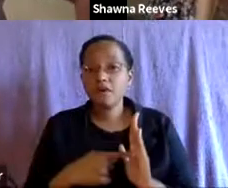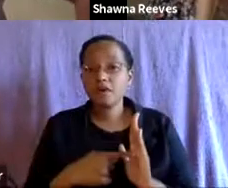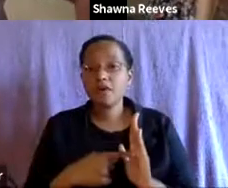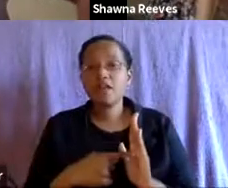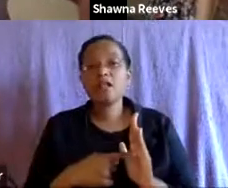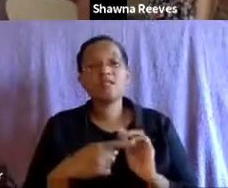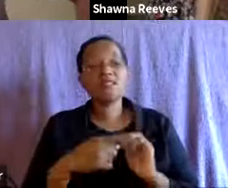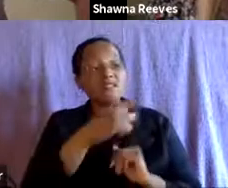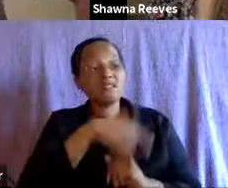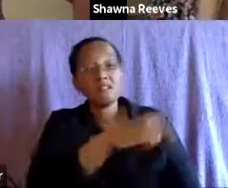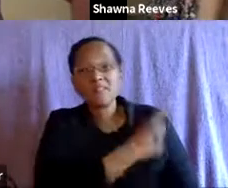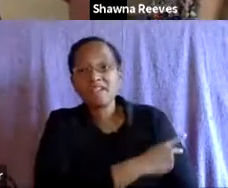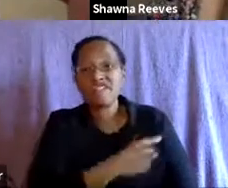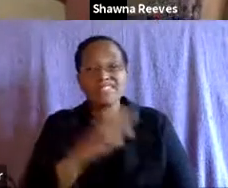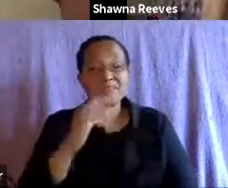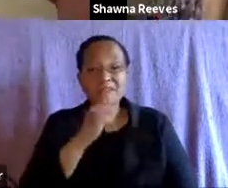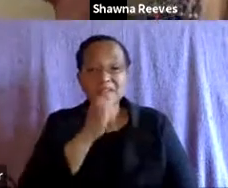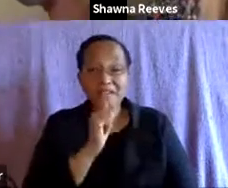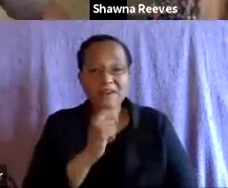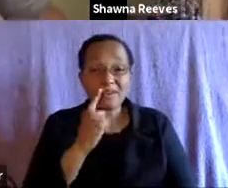ever gets reported, and that's what's called